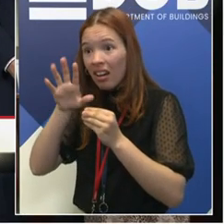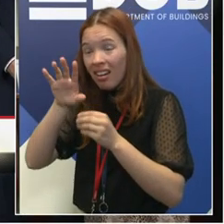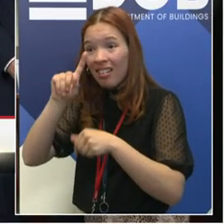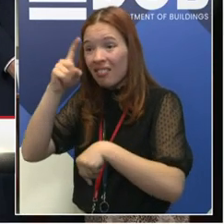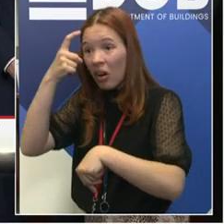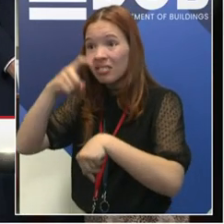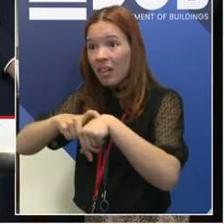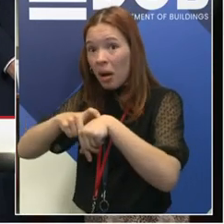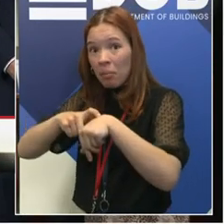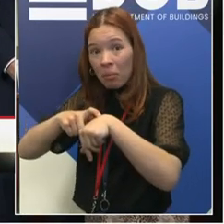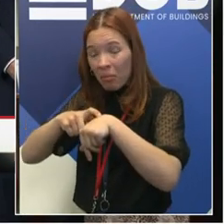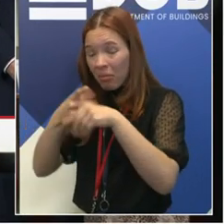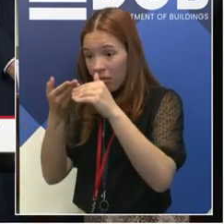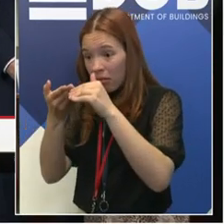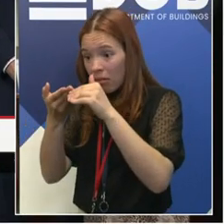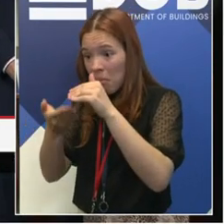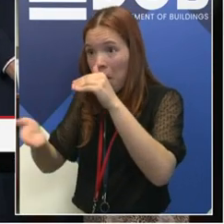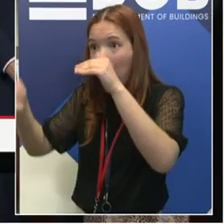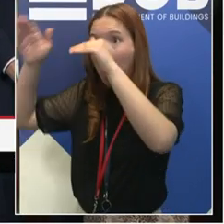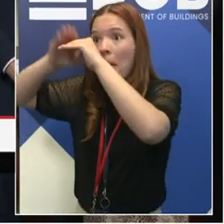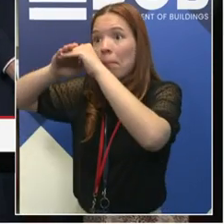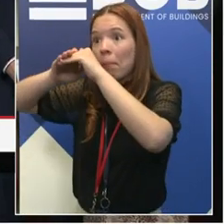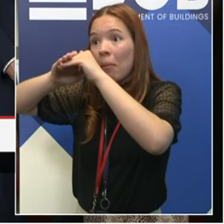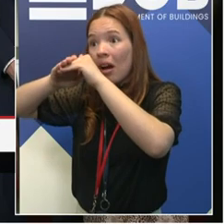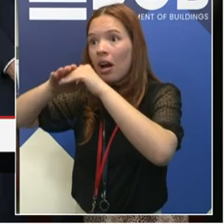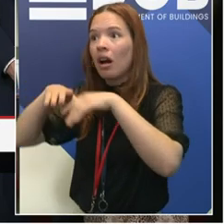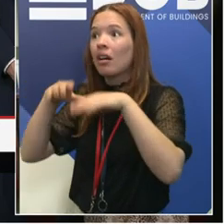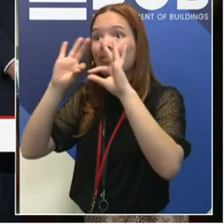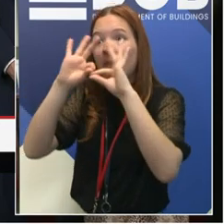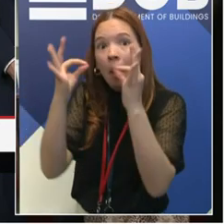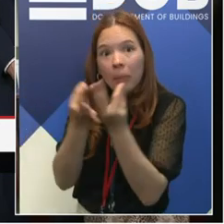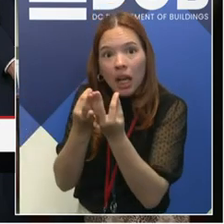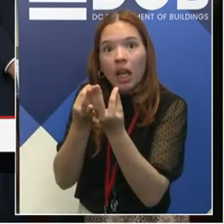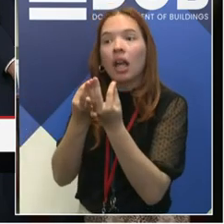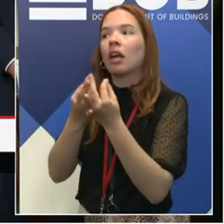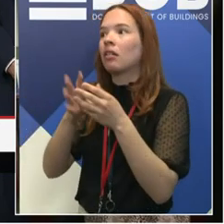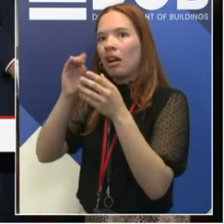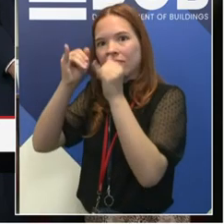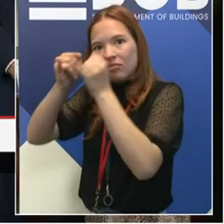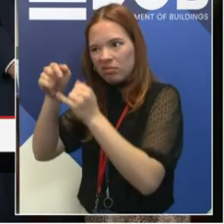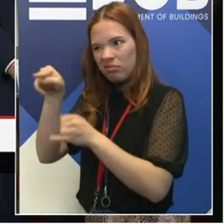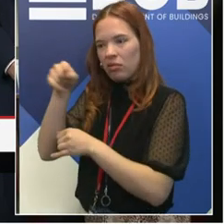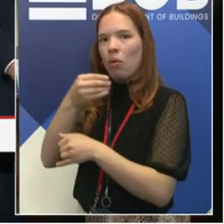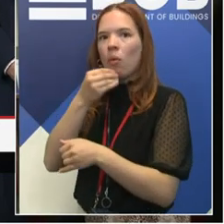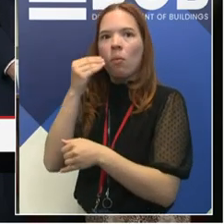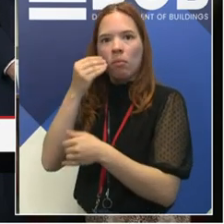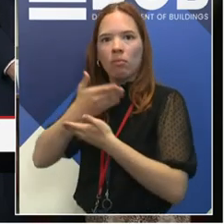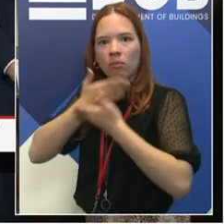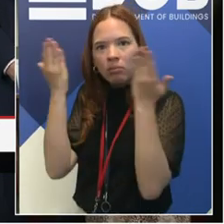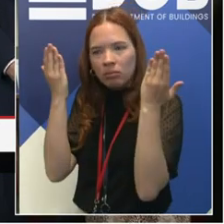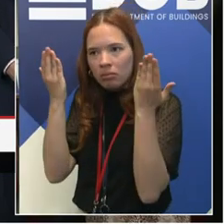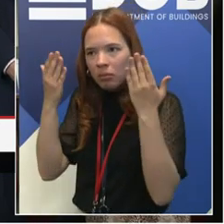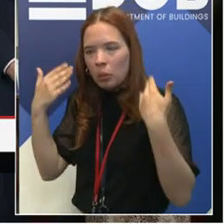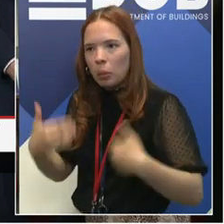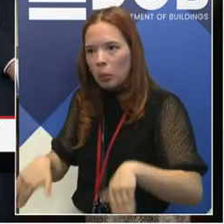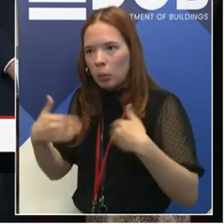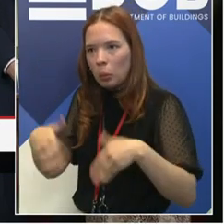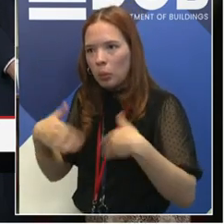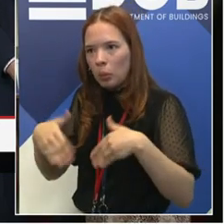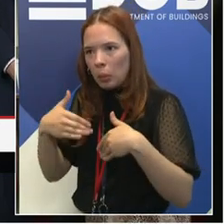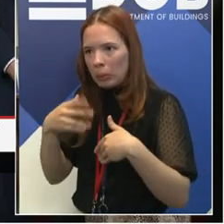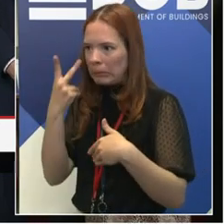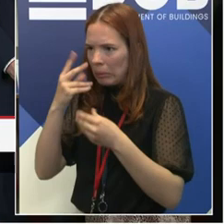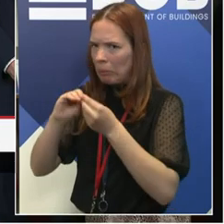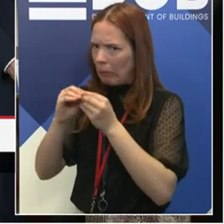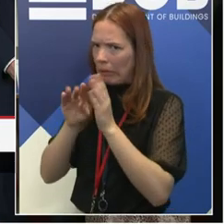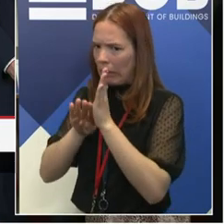in both family and individual homelessness. What do you make of that? And what does it say about, you've